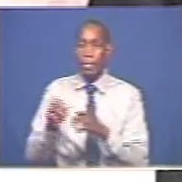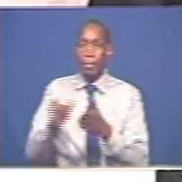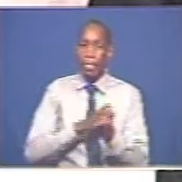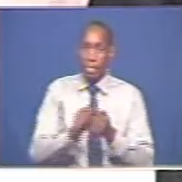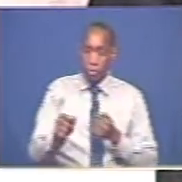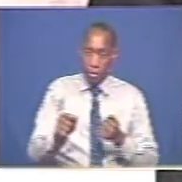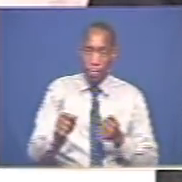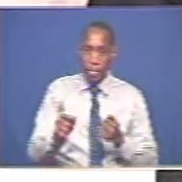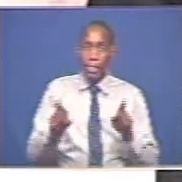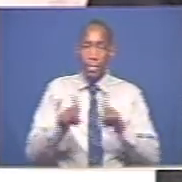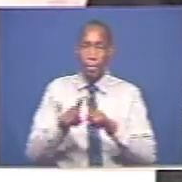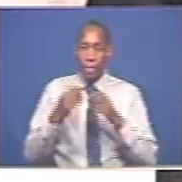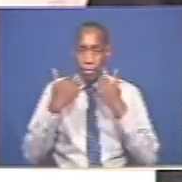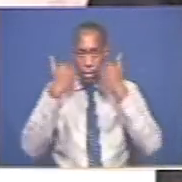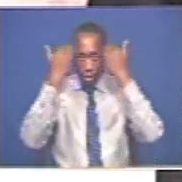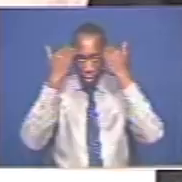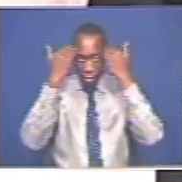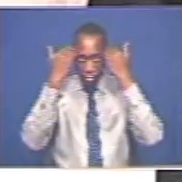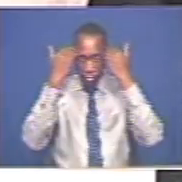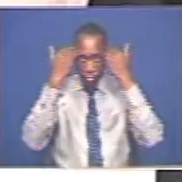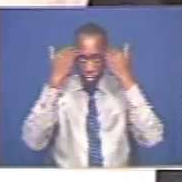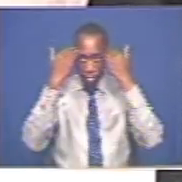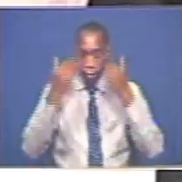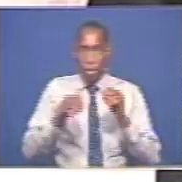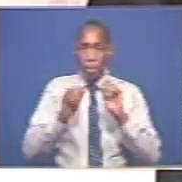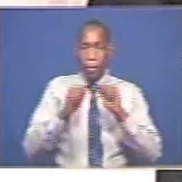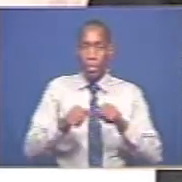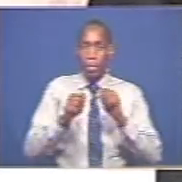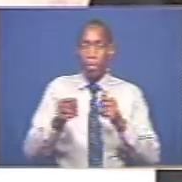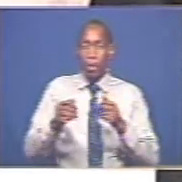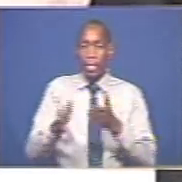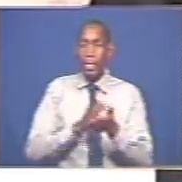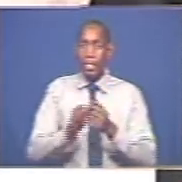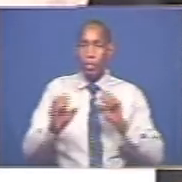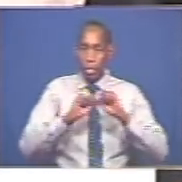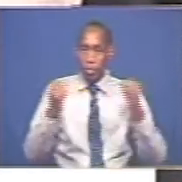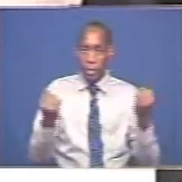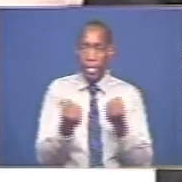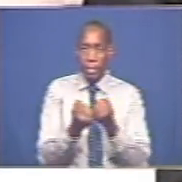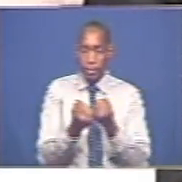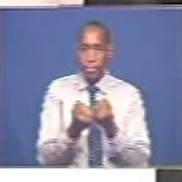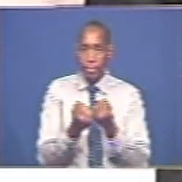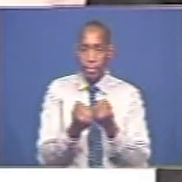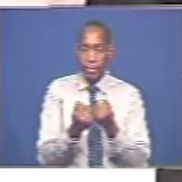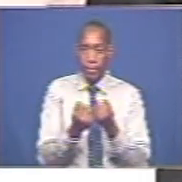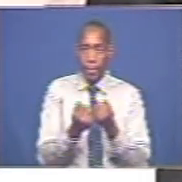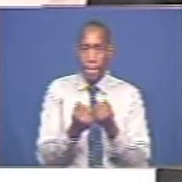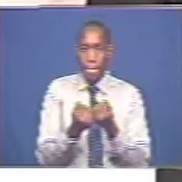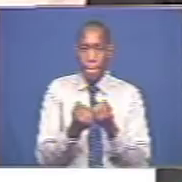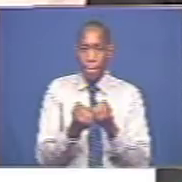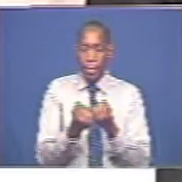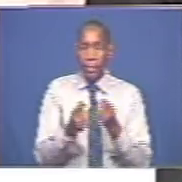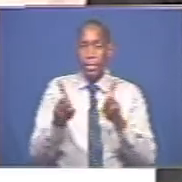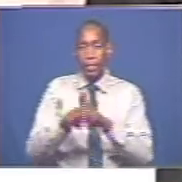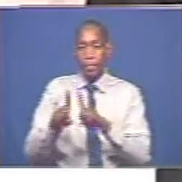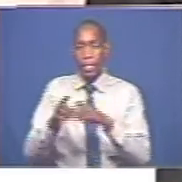and depression can disintegrate a whole society. So we don't need to go there, because something can be done. But we also